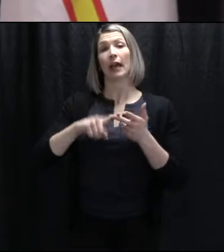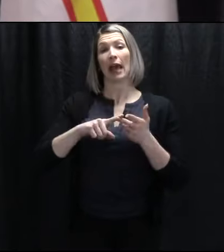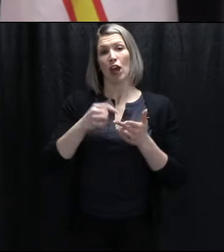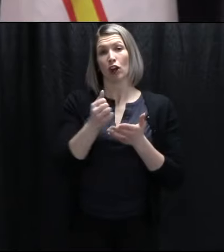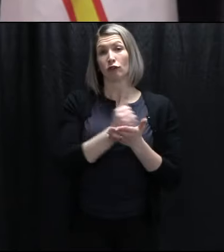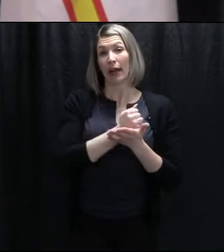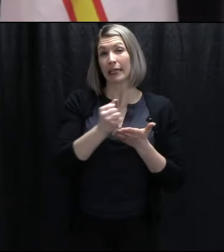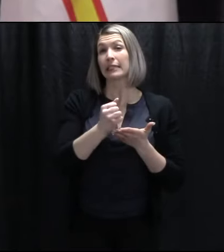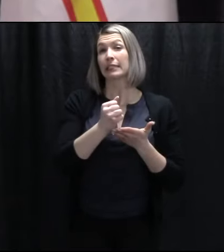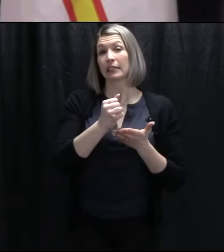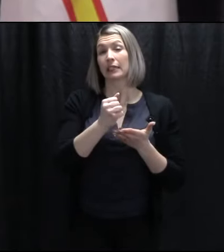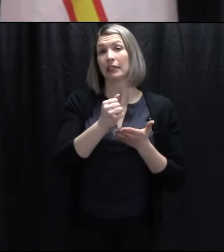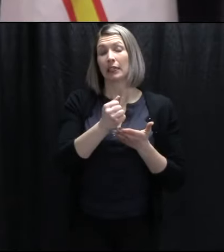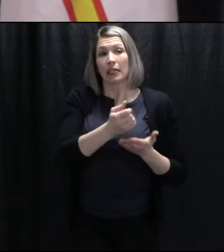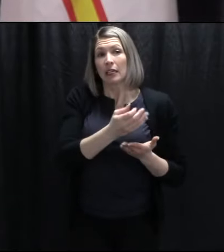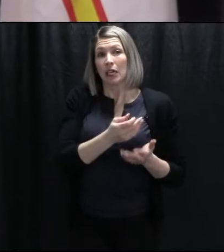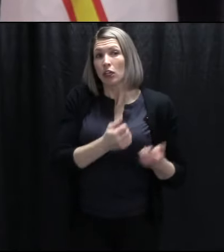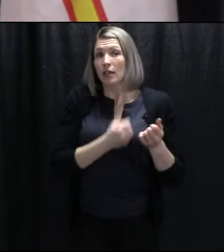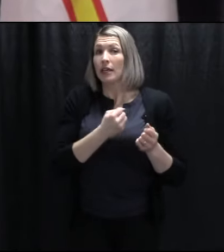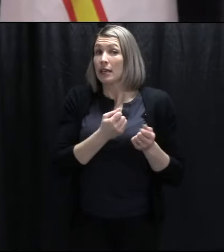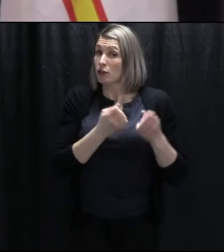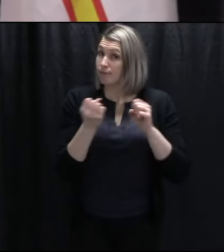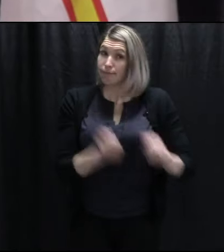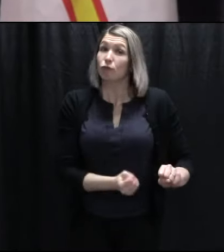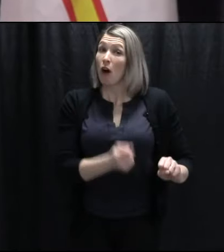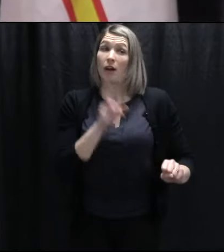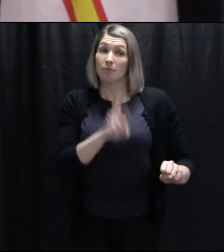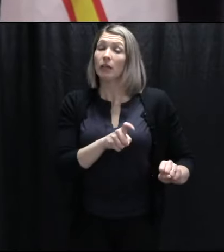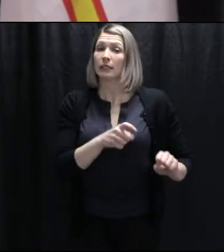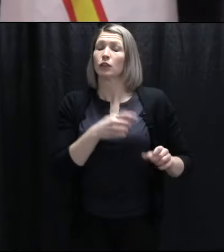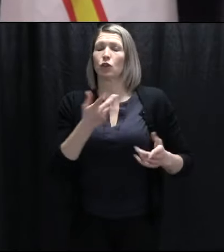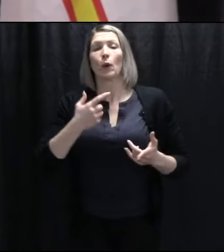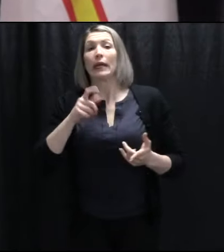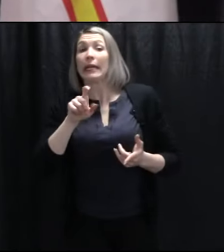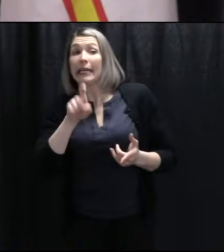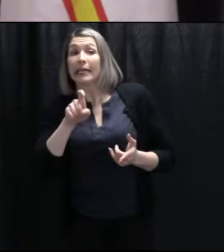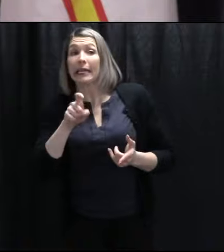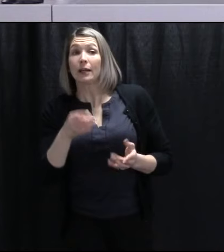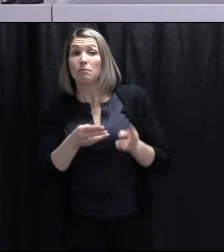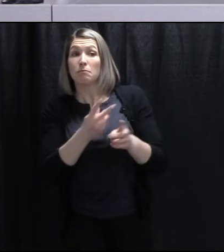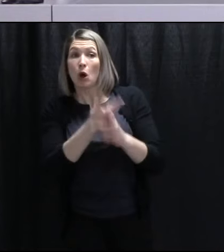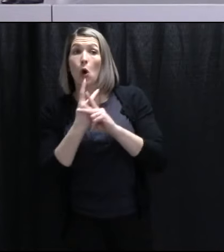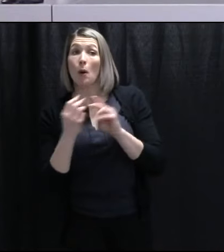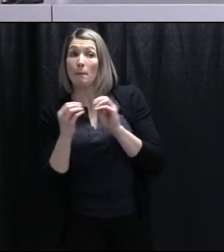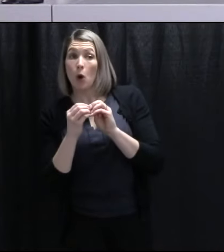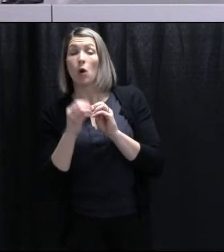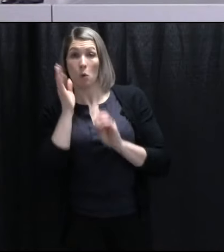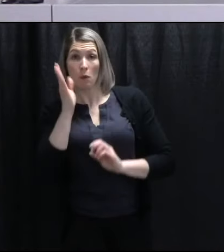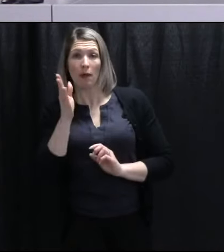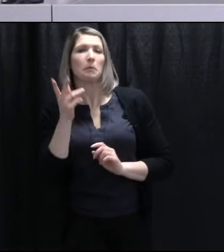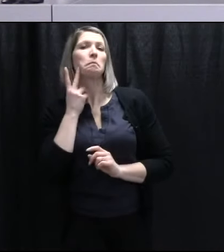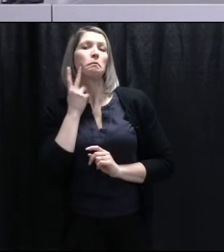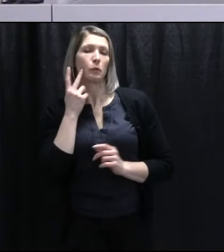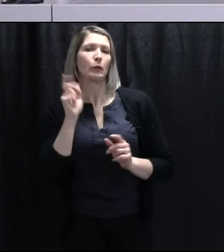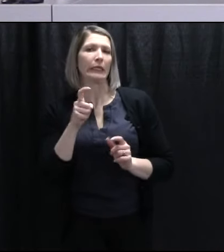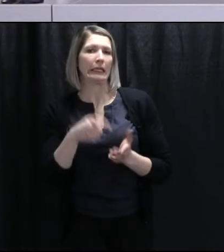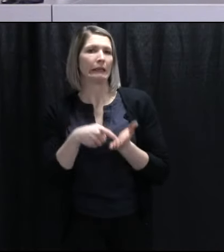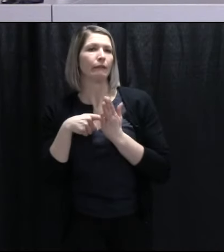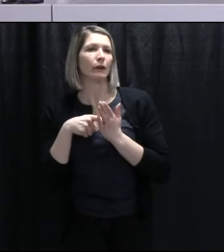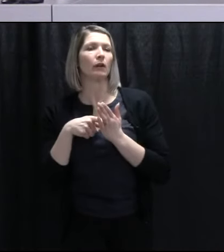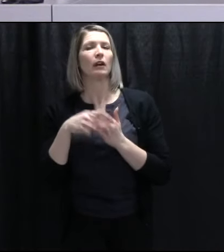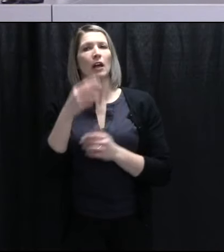to some 40% and more if it's required. Okay, you saved me a question when you referred to the Bank of Canada, because I was